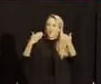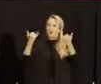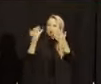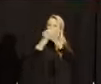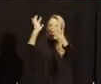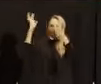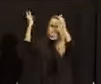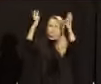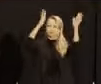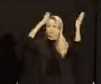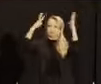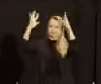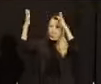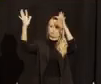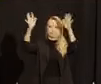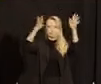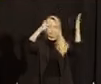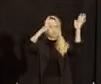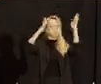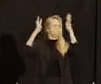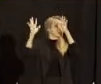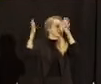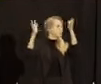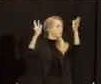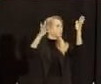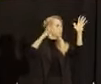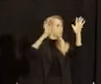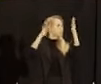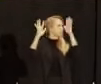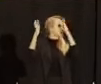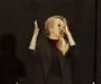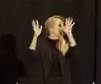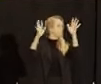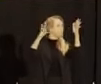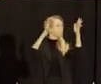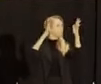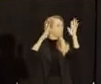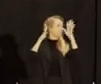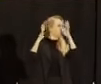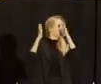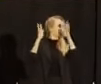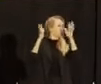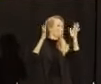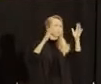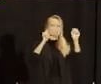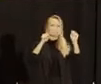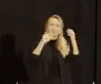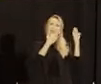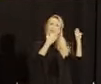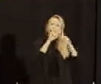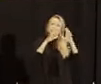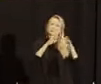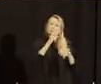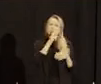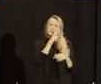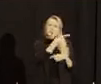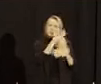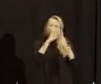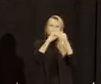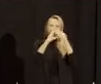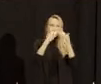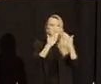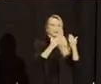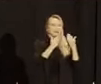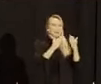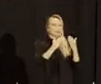applause. They're going to be available for all questions and answers for a little while. down at the bottom of